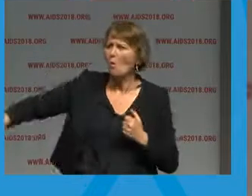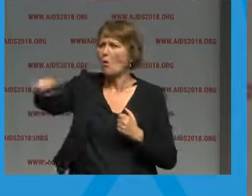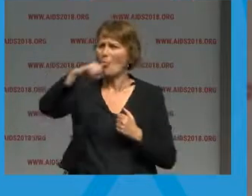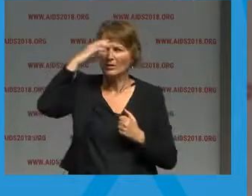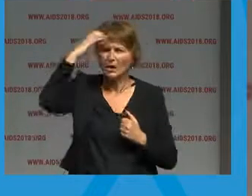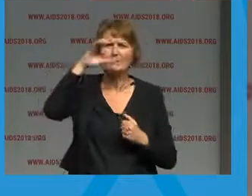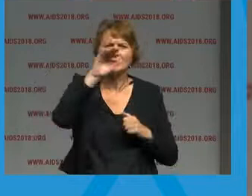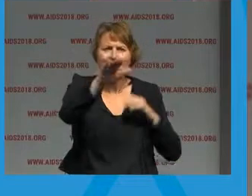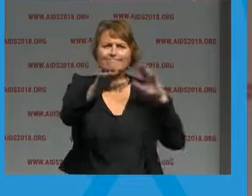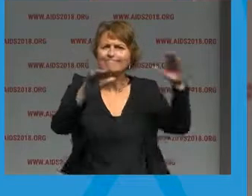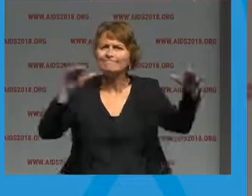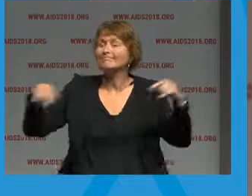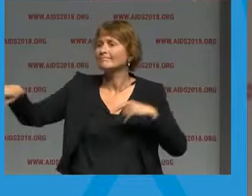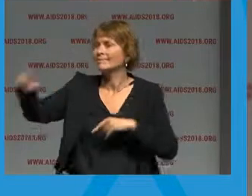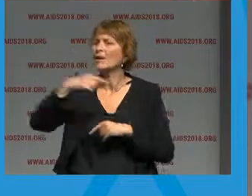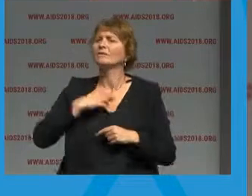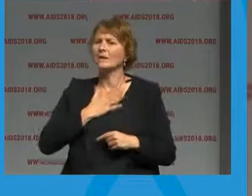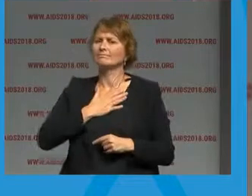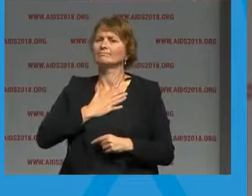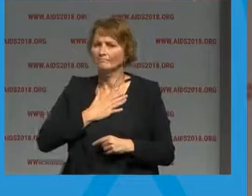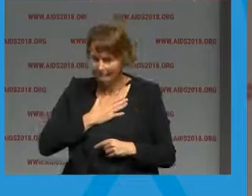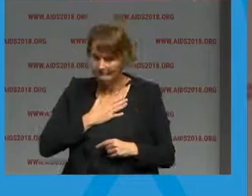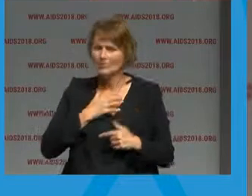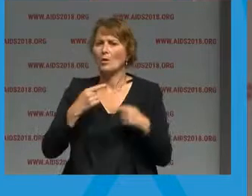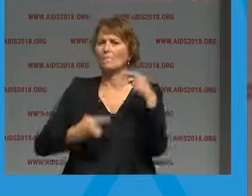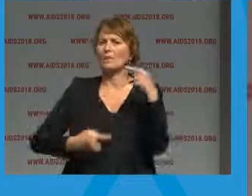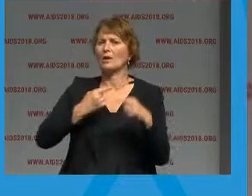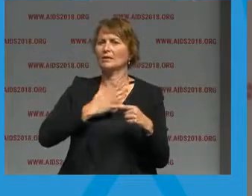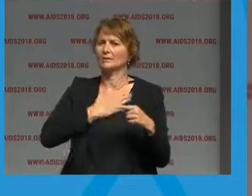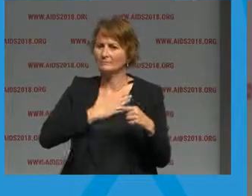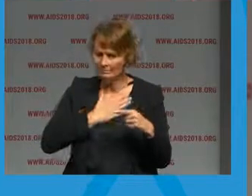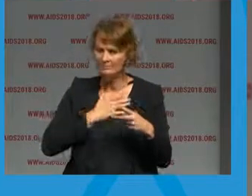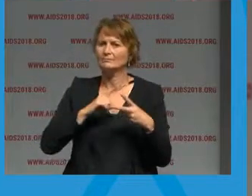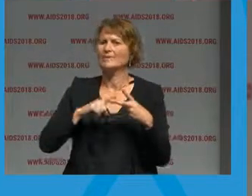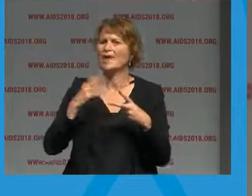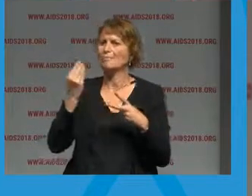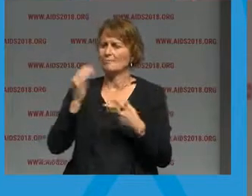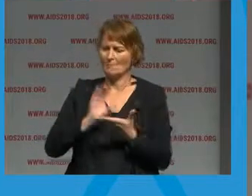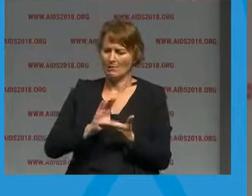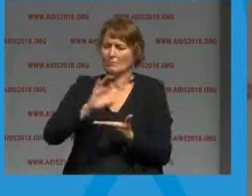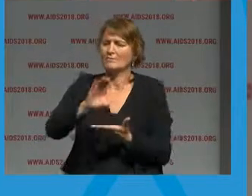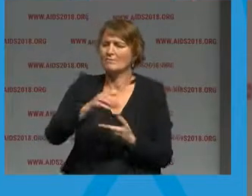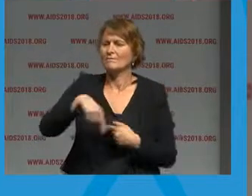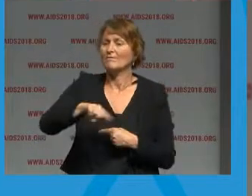governments, to commit political will and resources to fight TB.